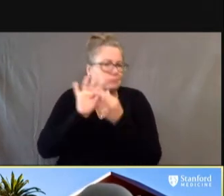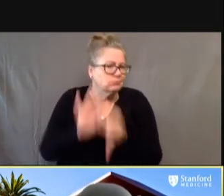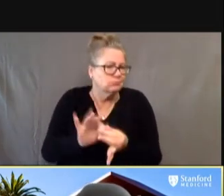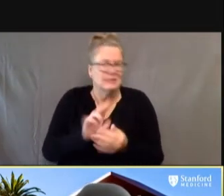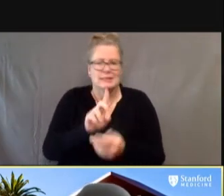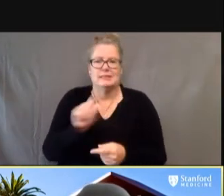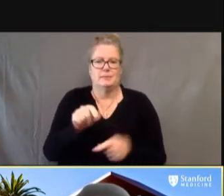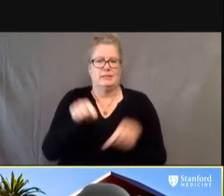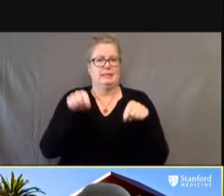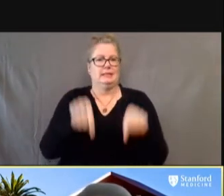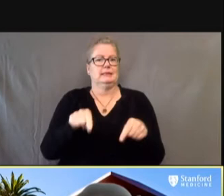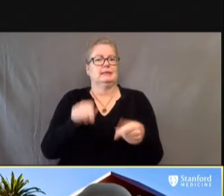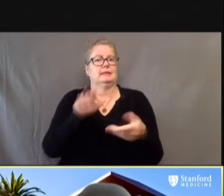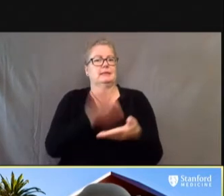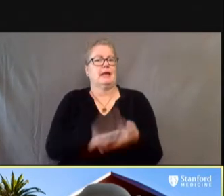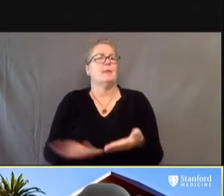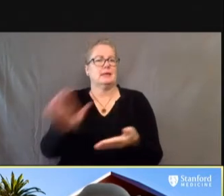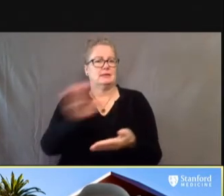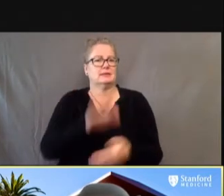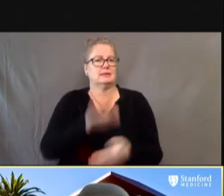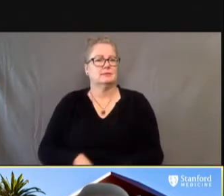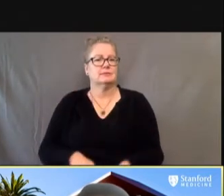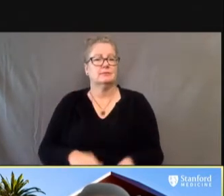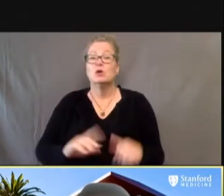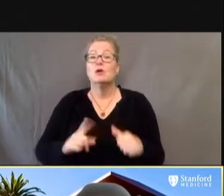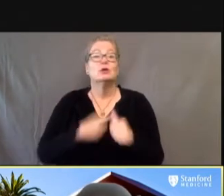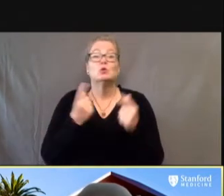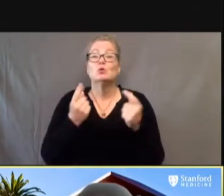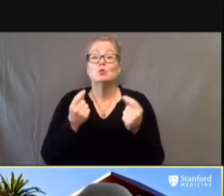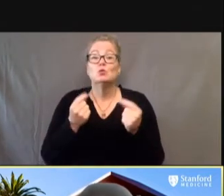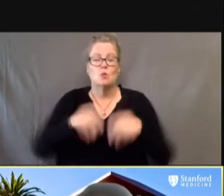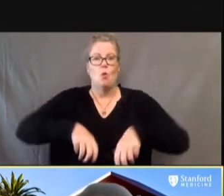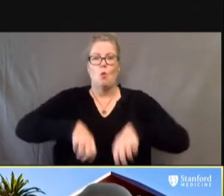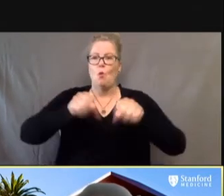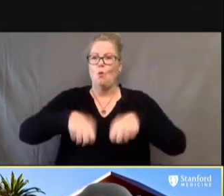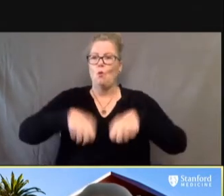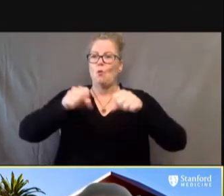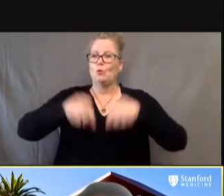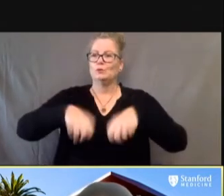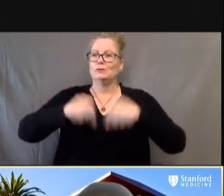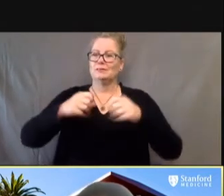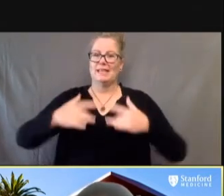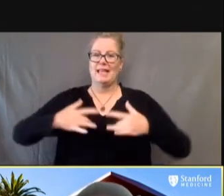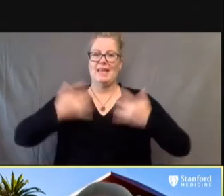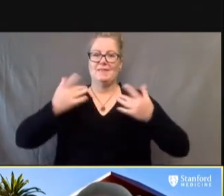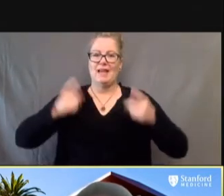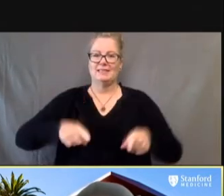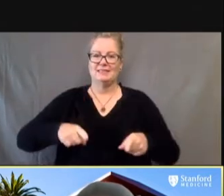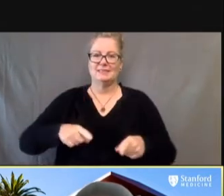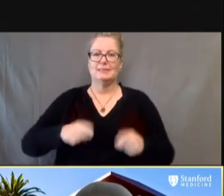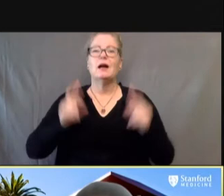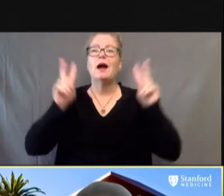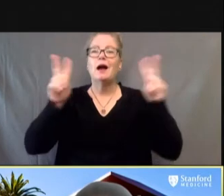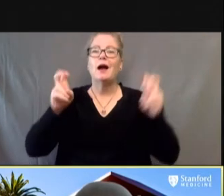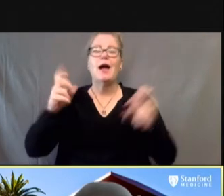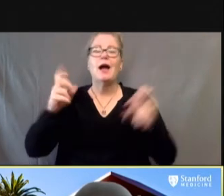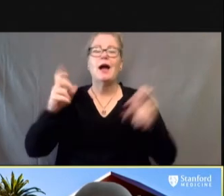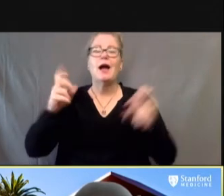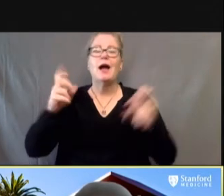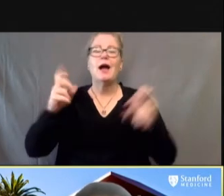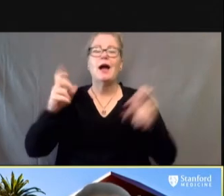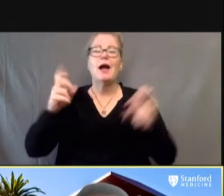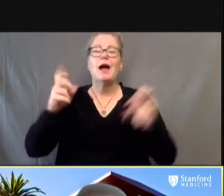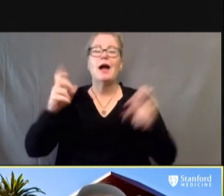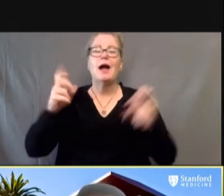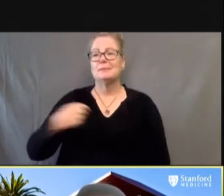first approach was to start hosting events that were Ask Me Anything events hosted by medical students who had a disability or a chronic